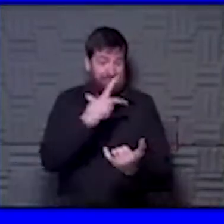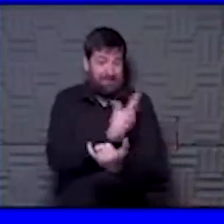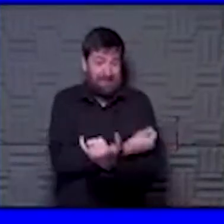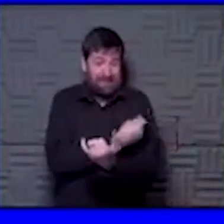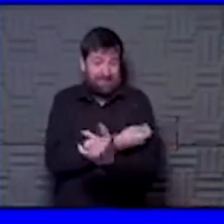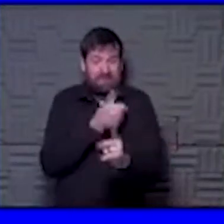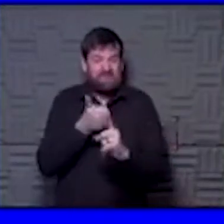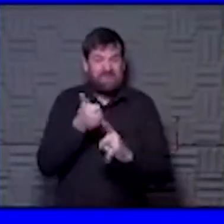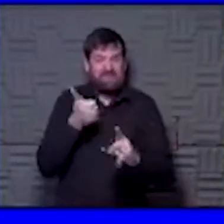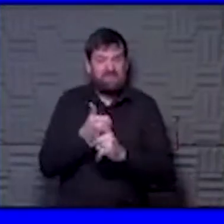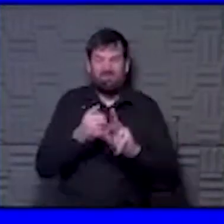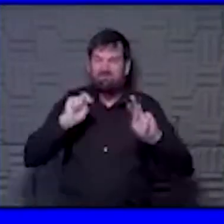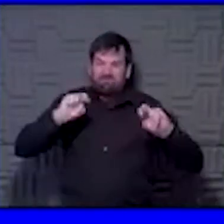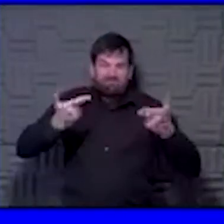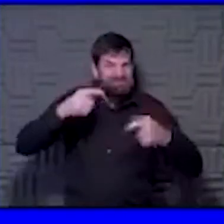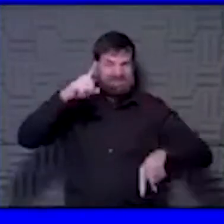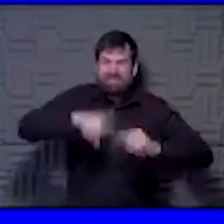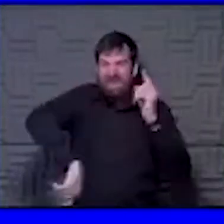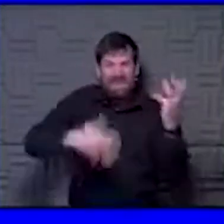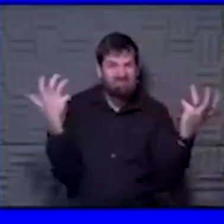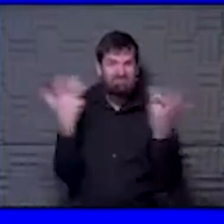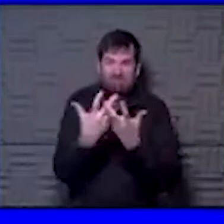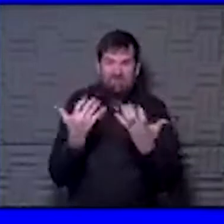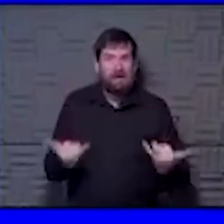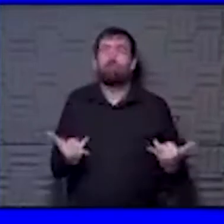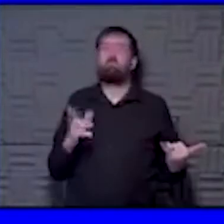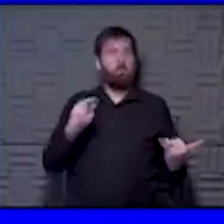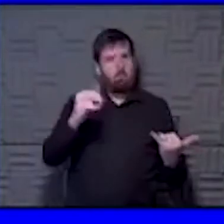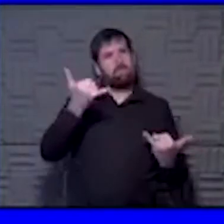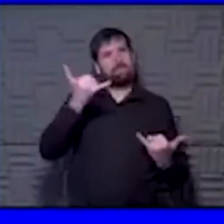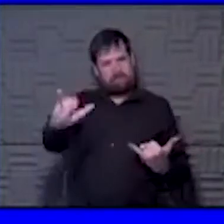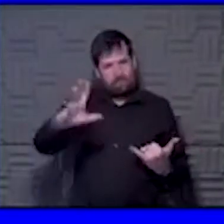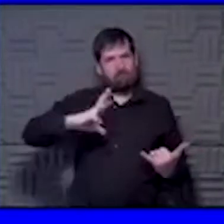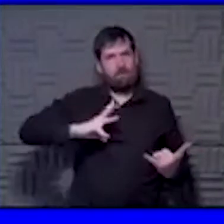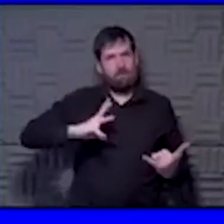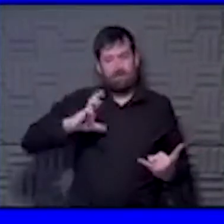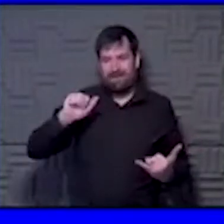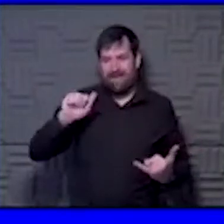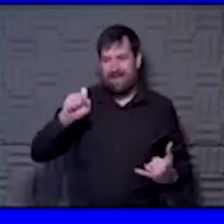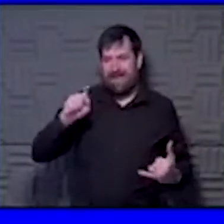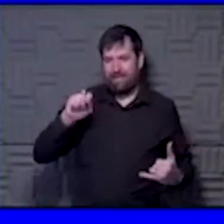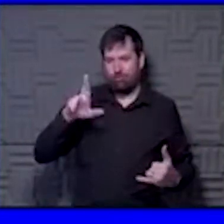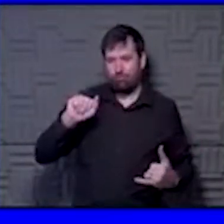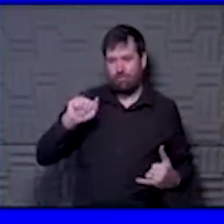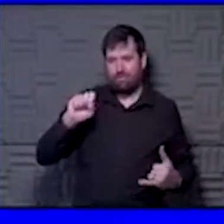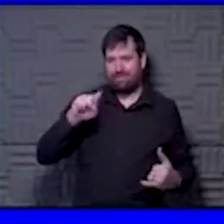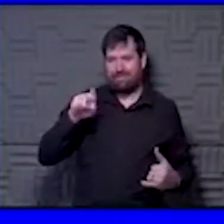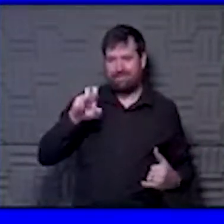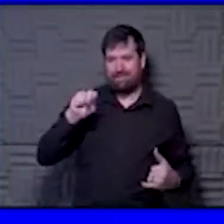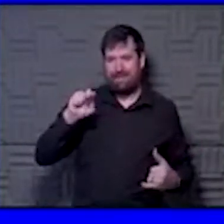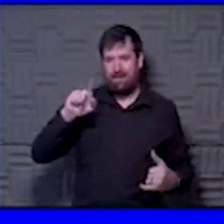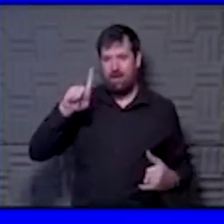are rendered useless with this new variant. I think even AstraZeneca maybe came out and said that